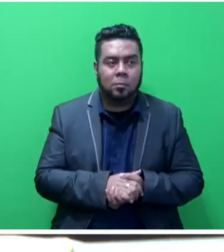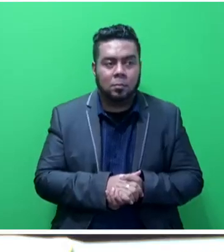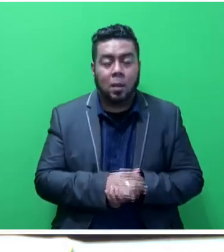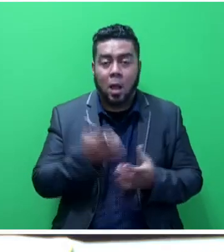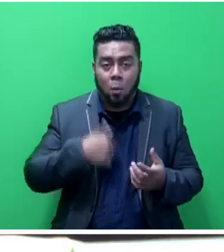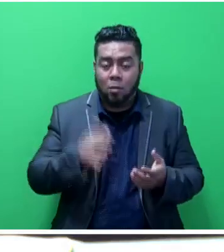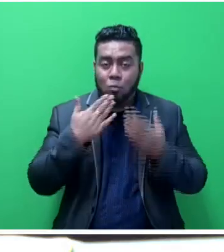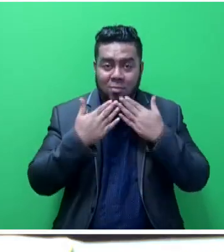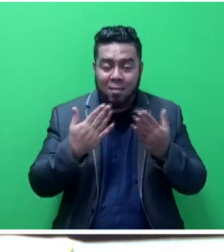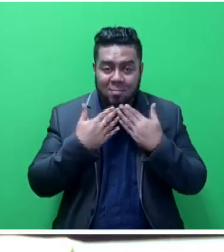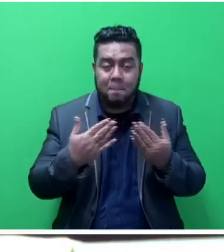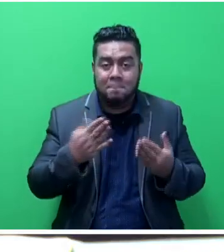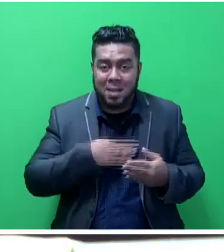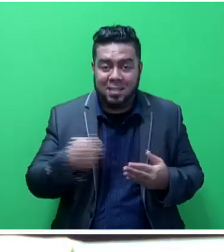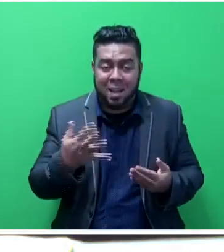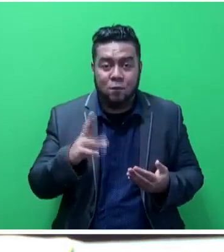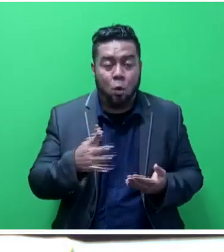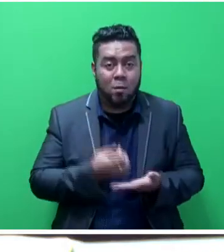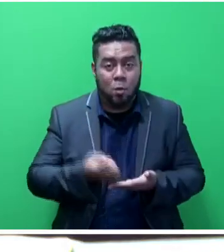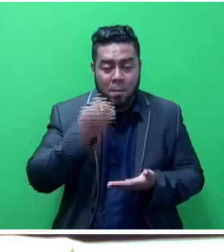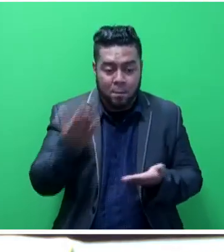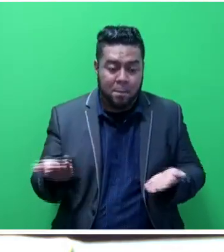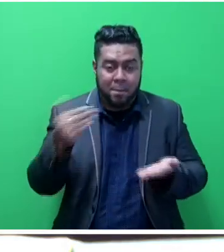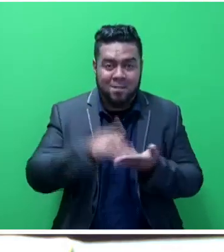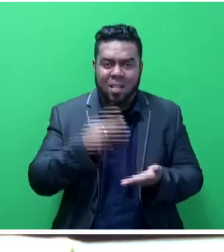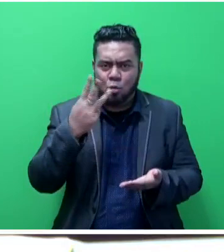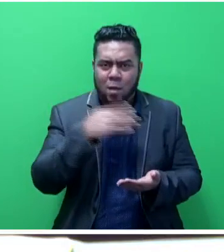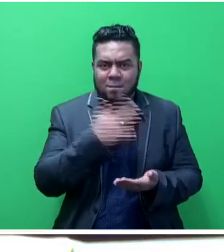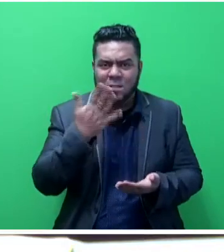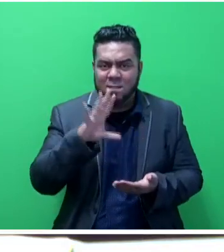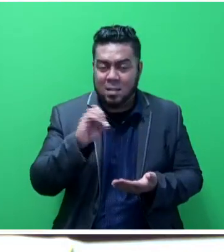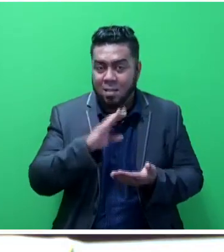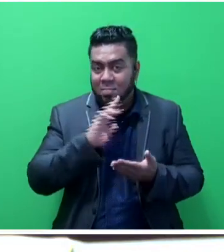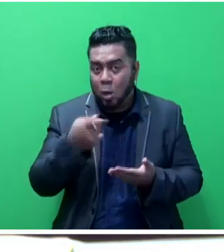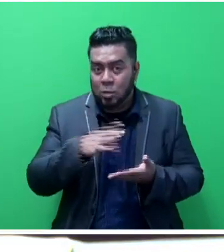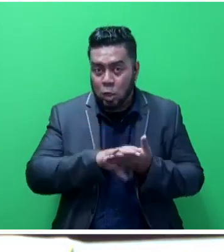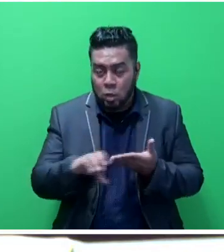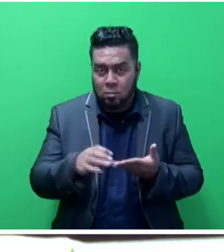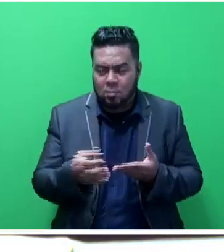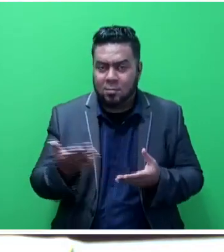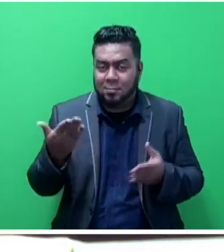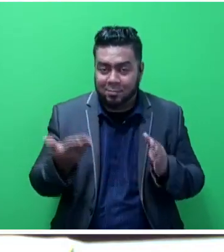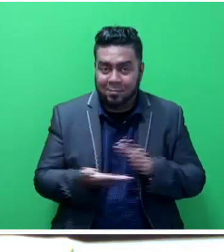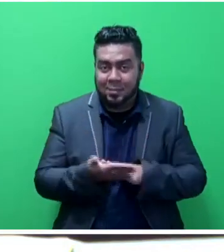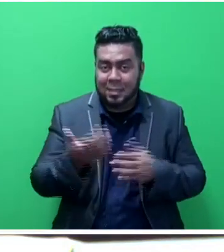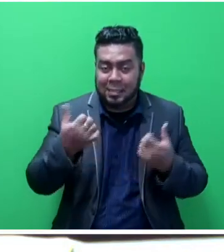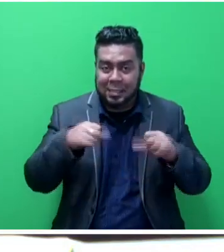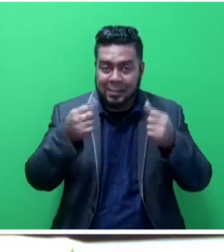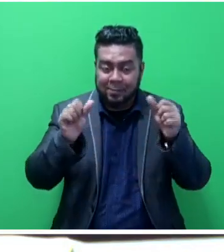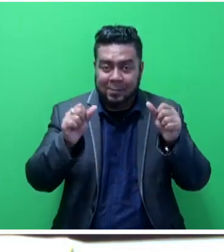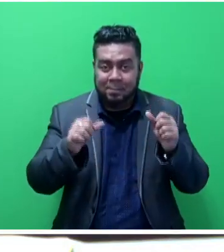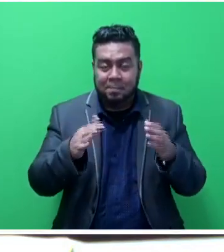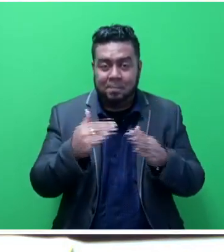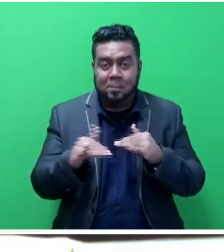I want to thank the Minister of Economy for providing an additional $350,000 under the successful entrepreneurs